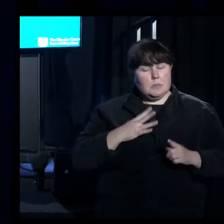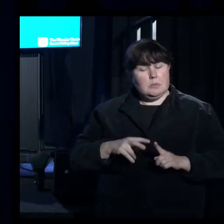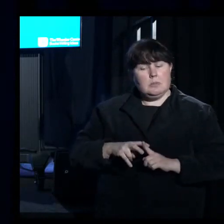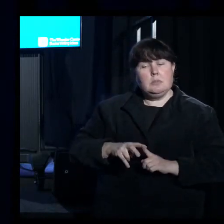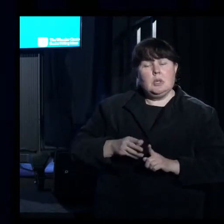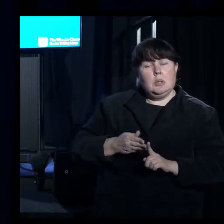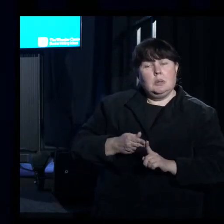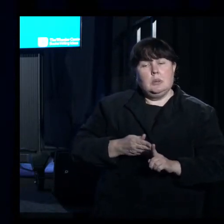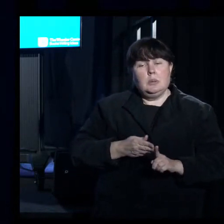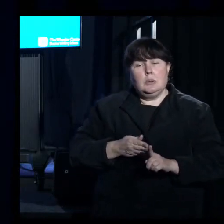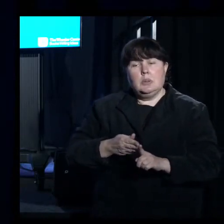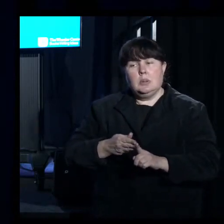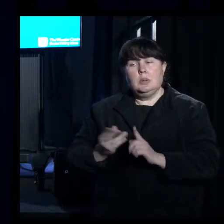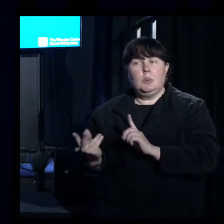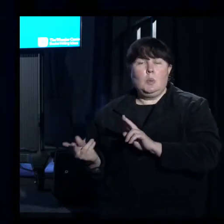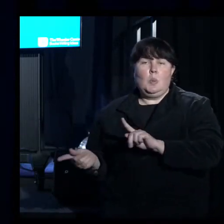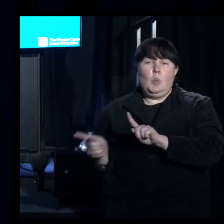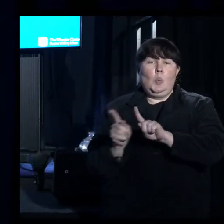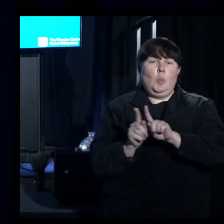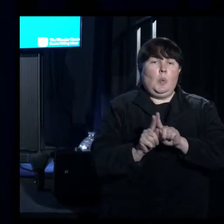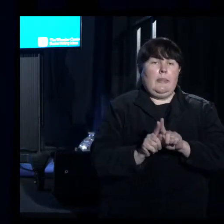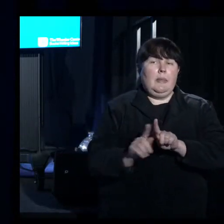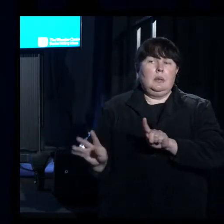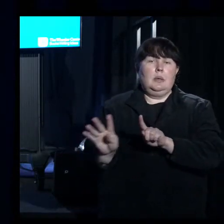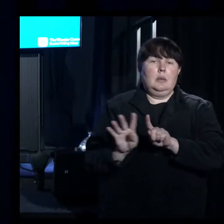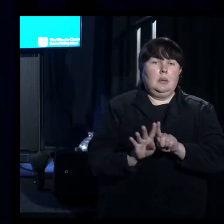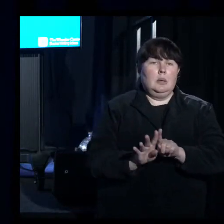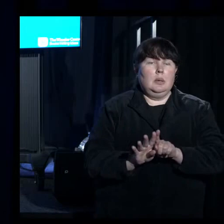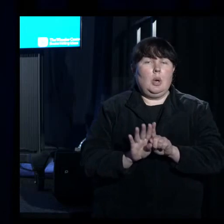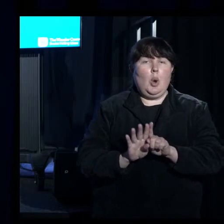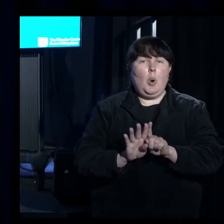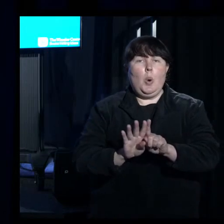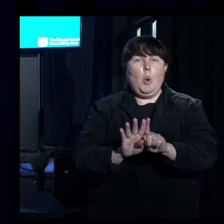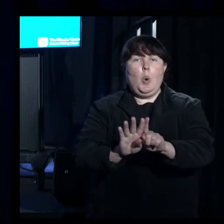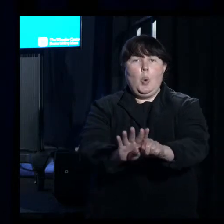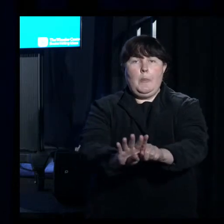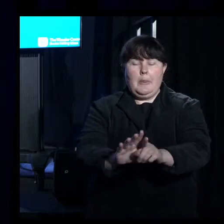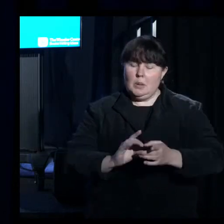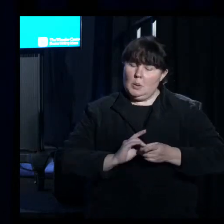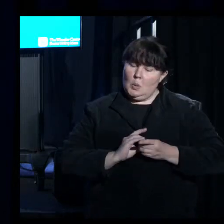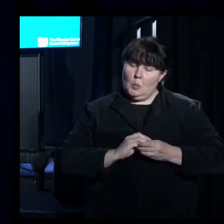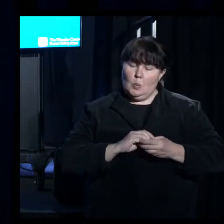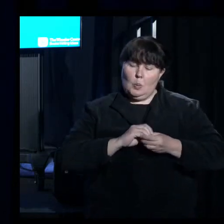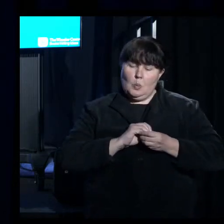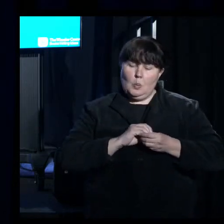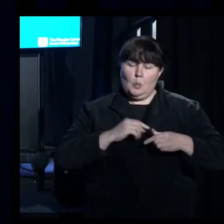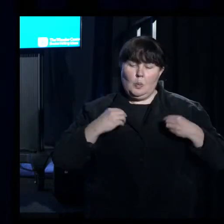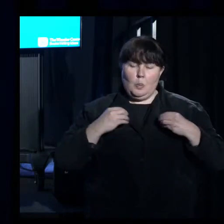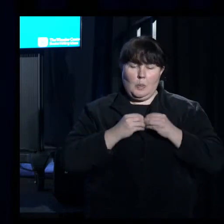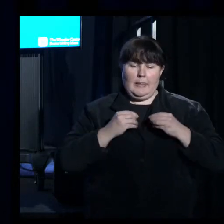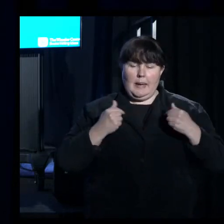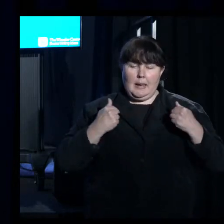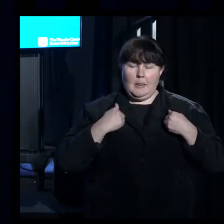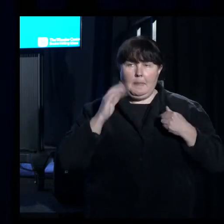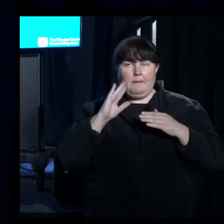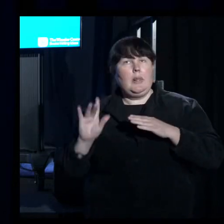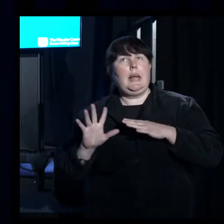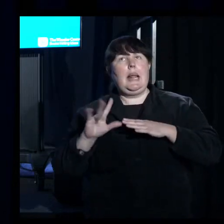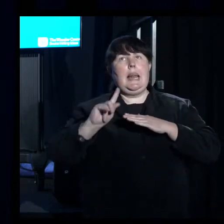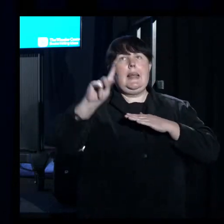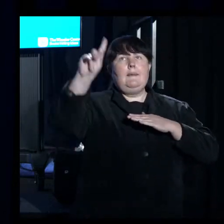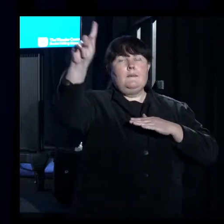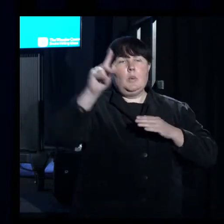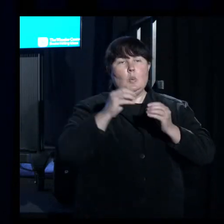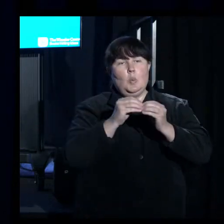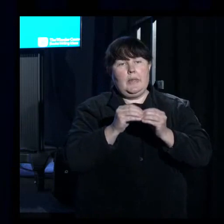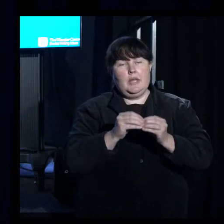that will bind them here until we might let them leave with justice. If you say forgiveness, let it be